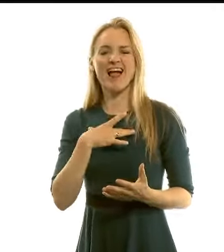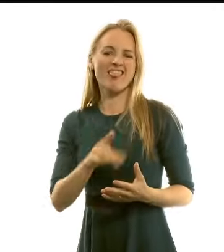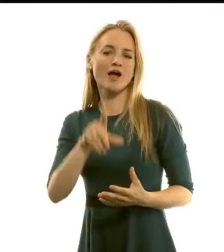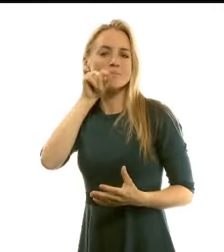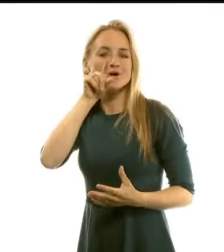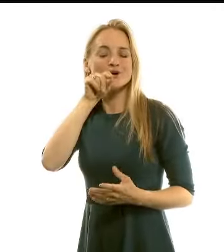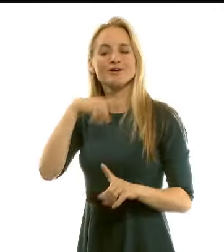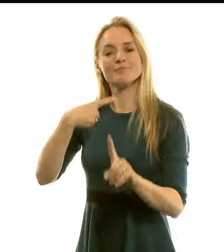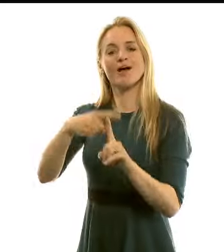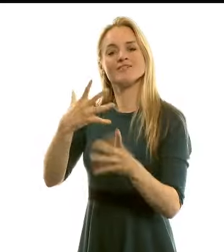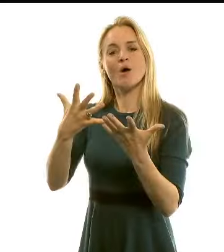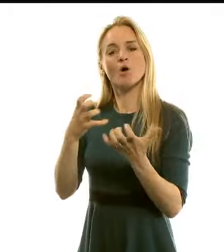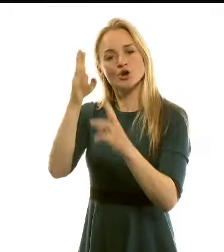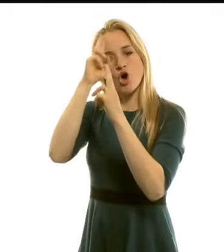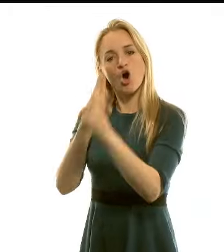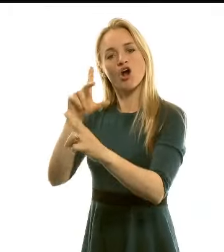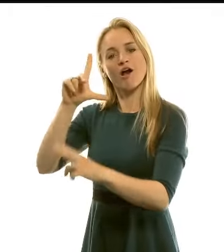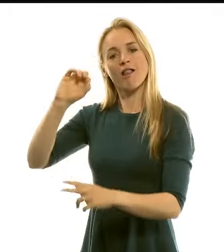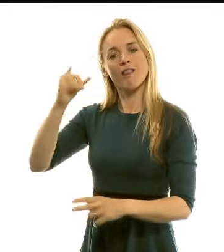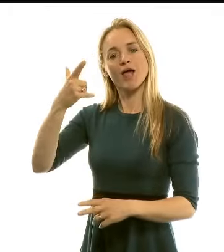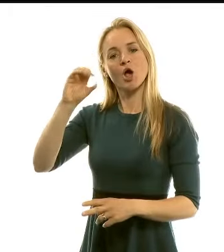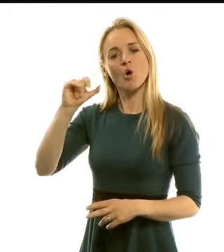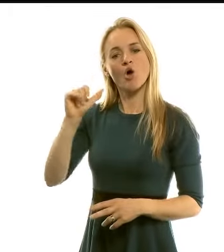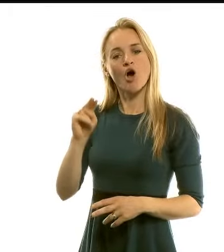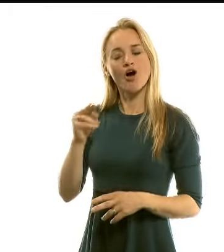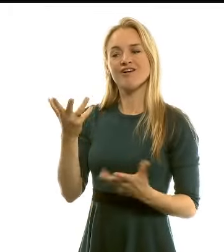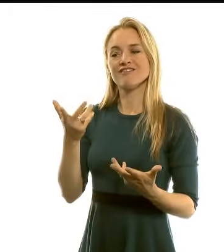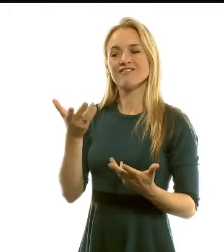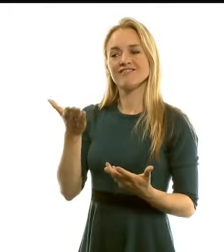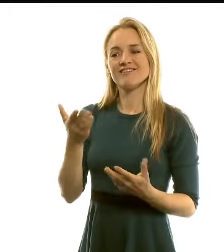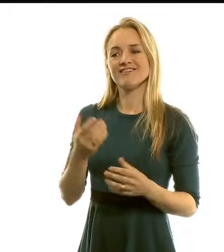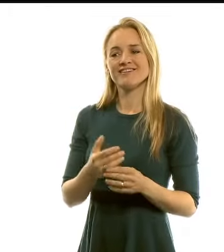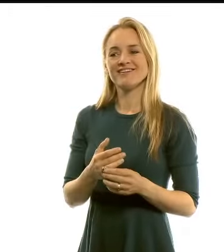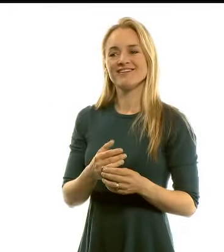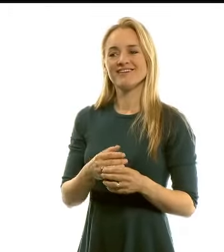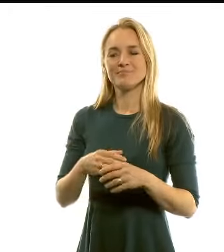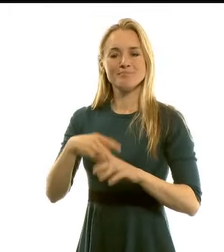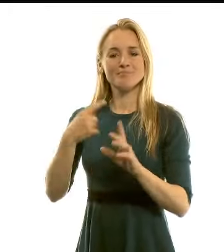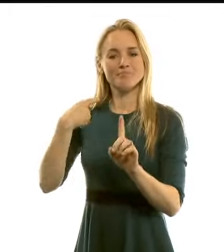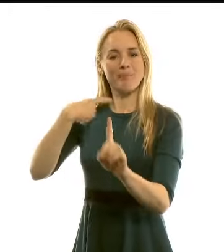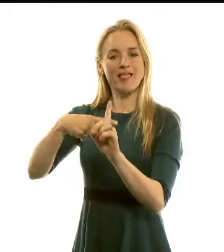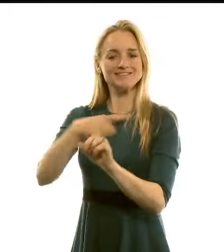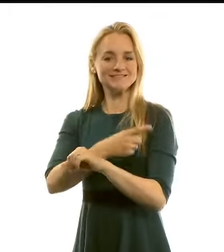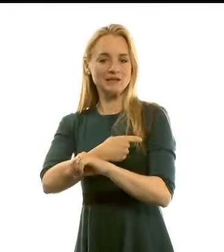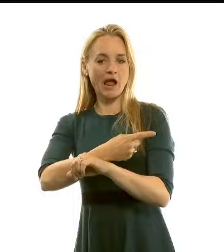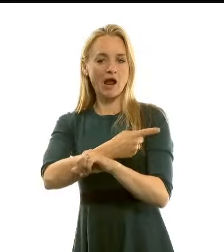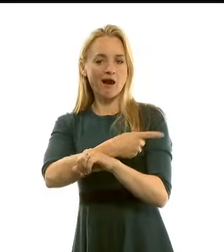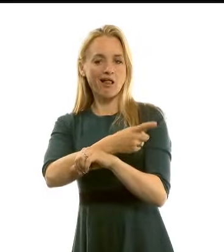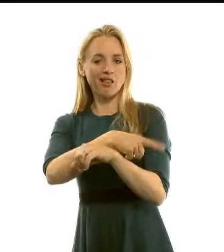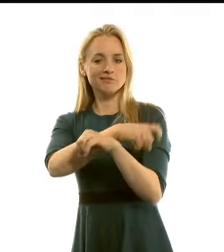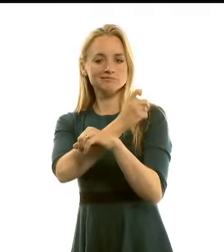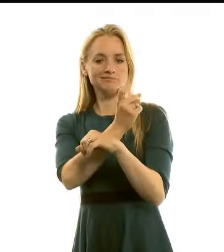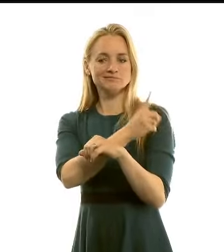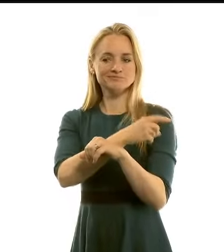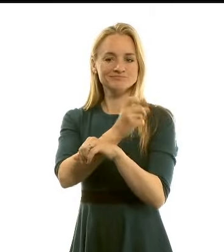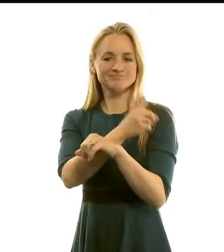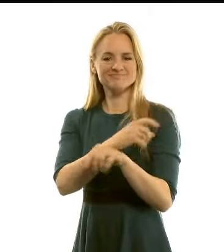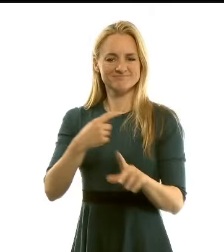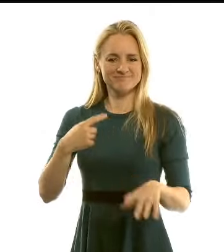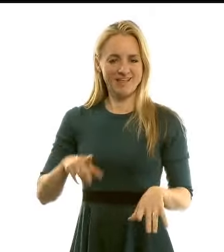as well, with this on the side, and the sort of the prehensile extremity of a tail, and like these legs which move like this.